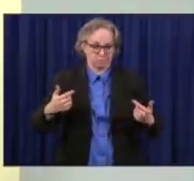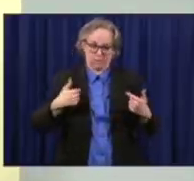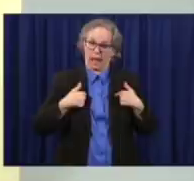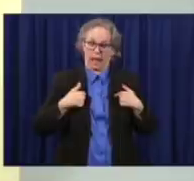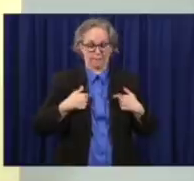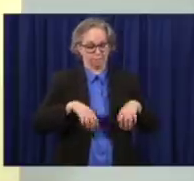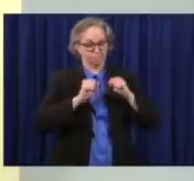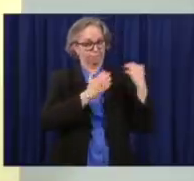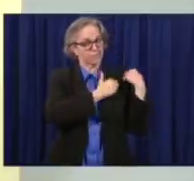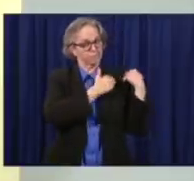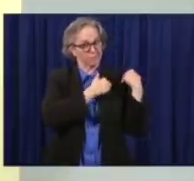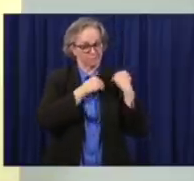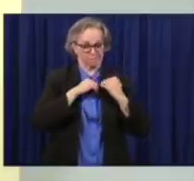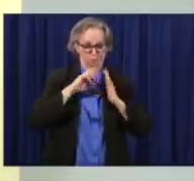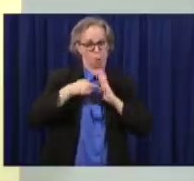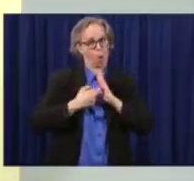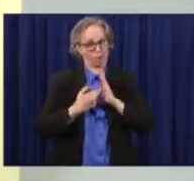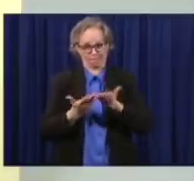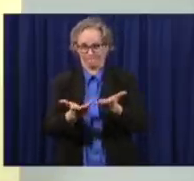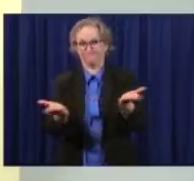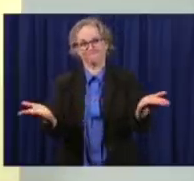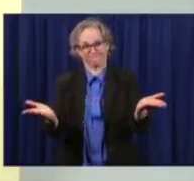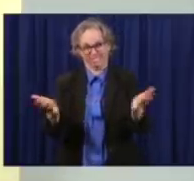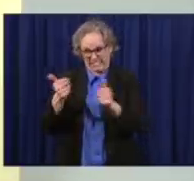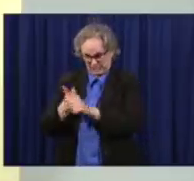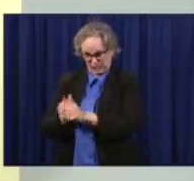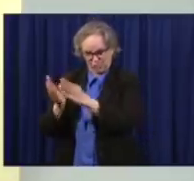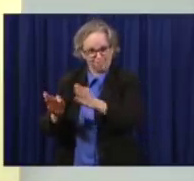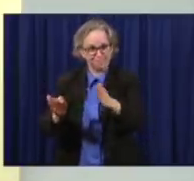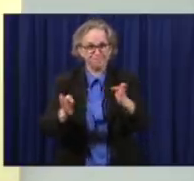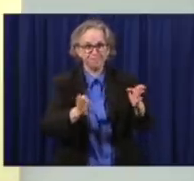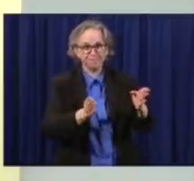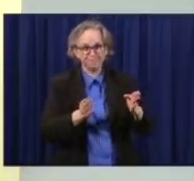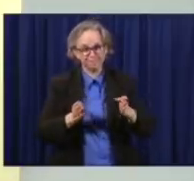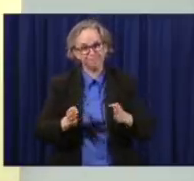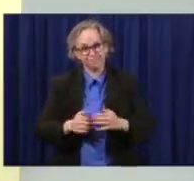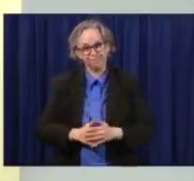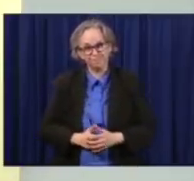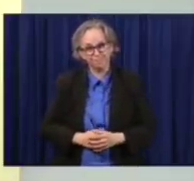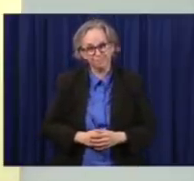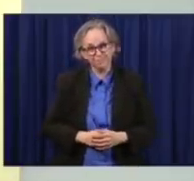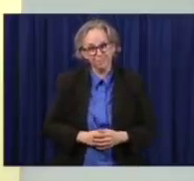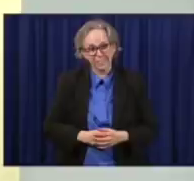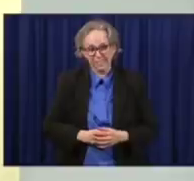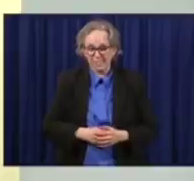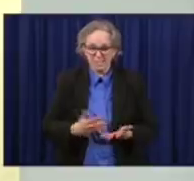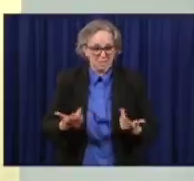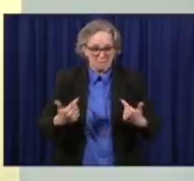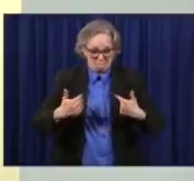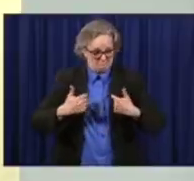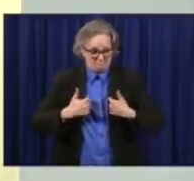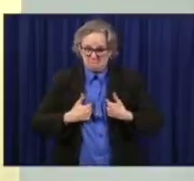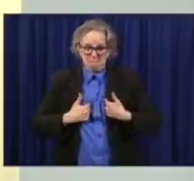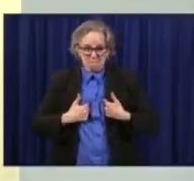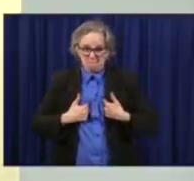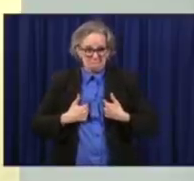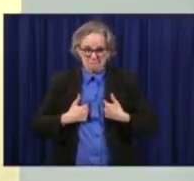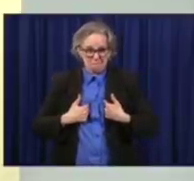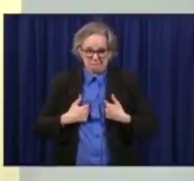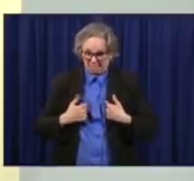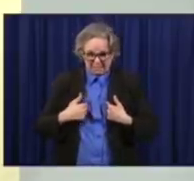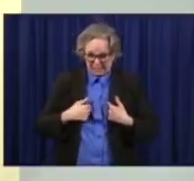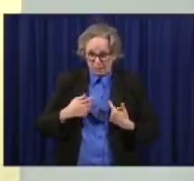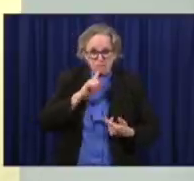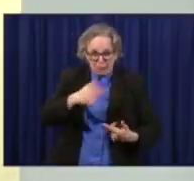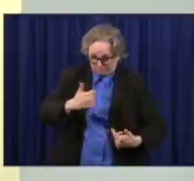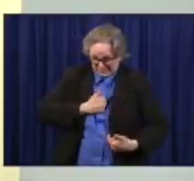happen. And I do want to say that, personally, I don't enjoy wearing a mask. I don't. I